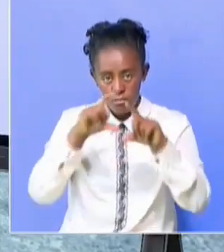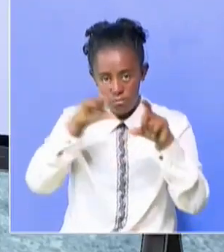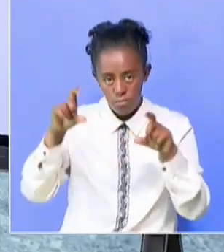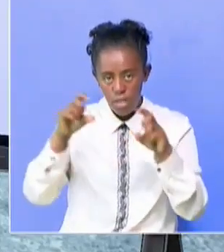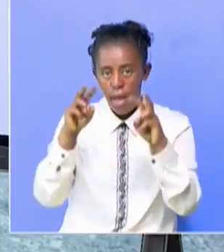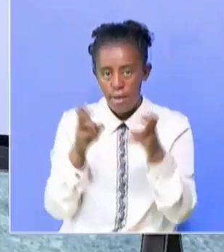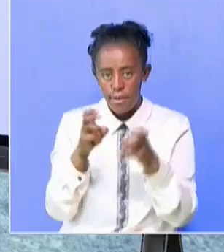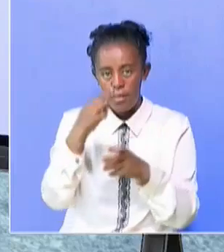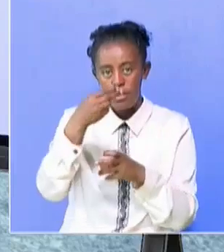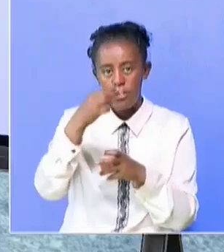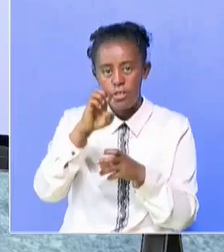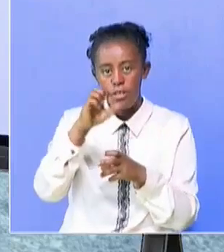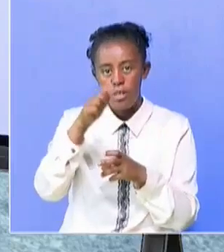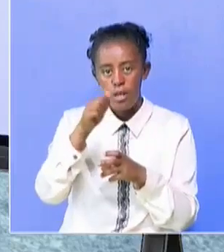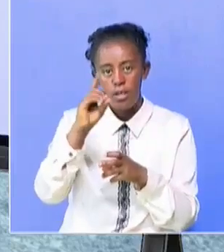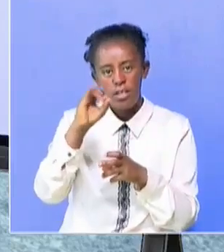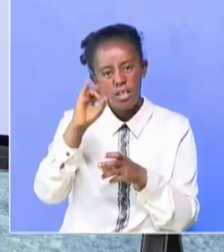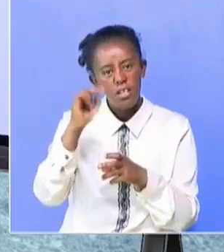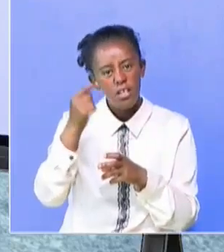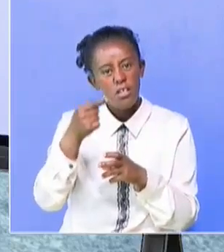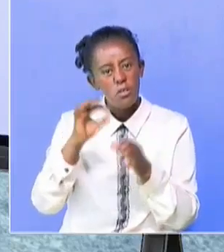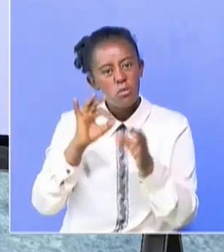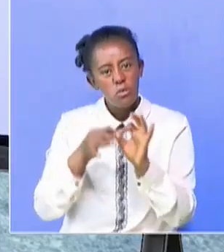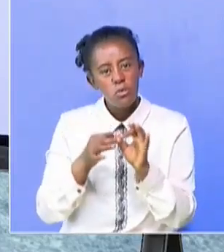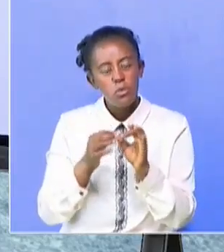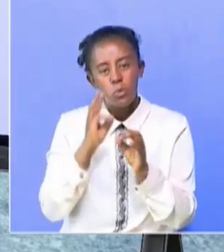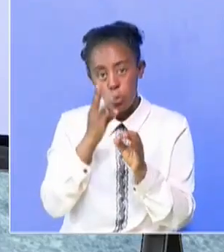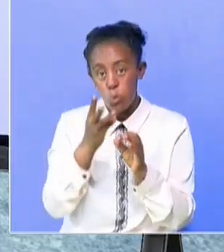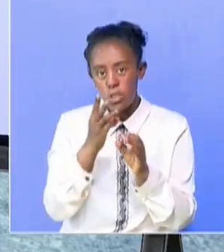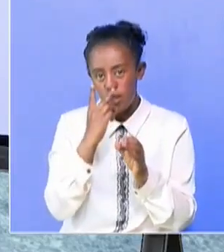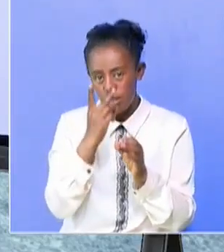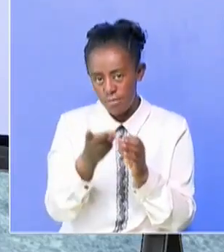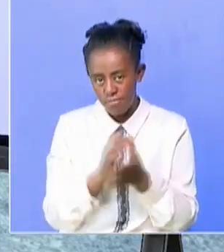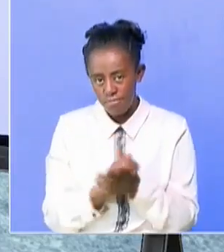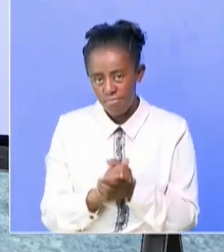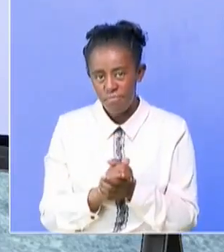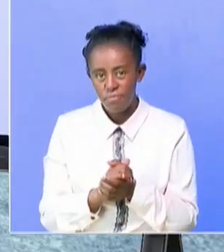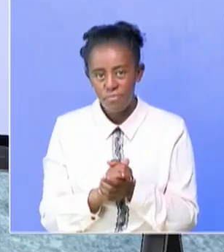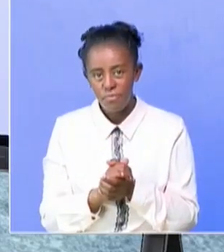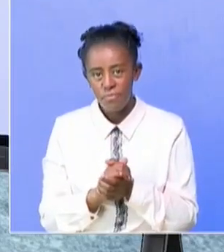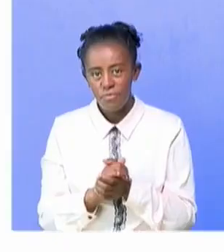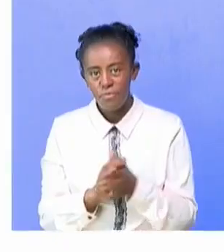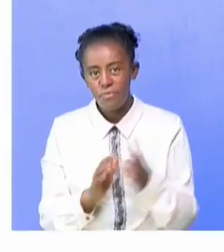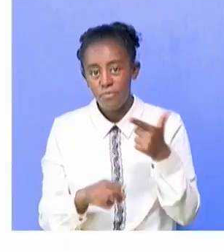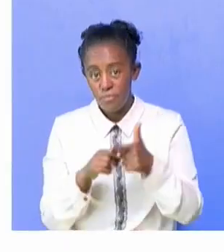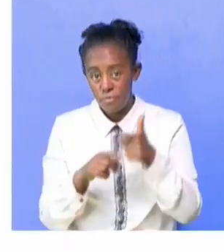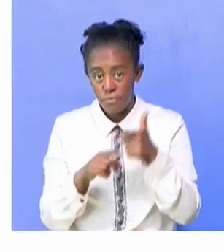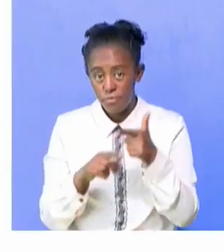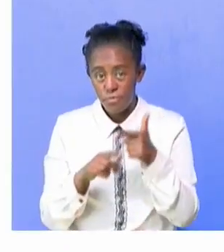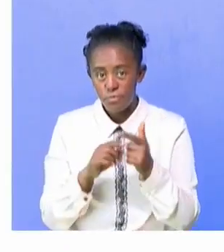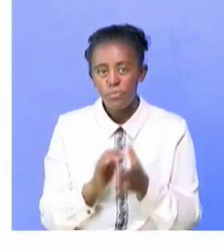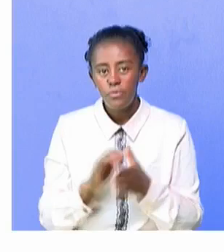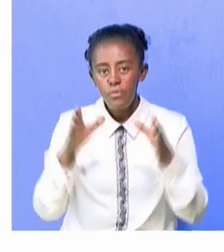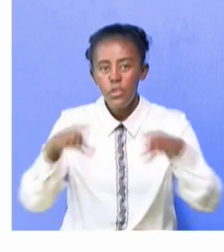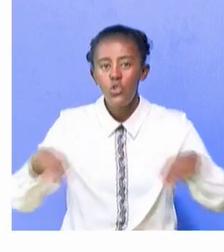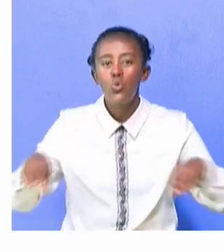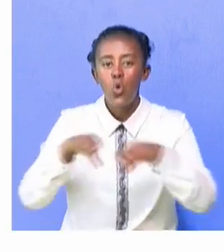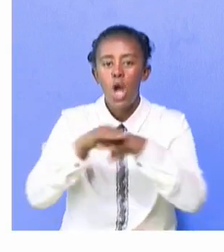heading. What do you mean by that heading? We'll see later on. And then what comes next? That is